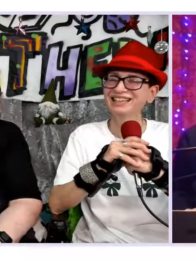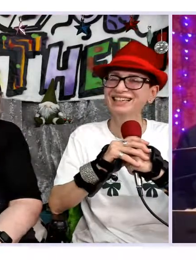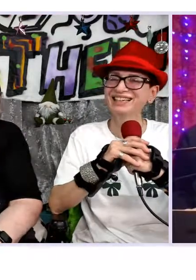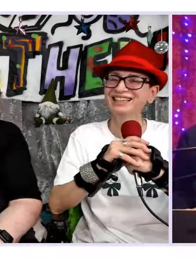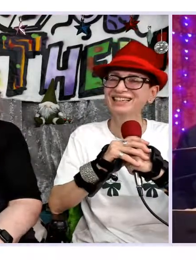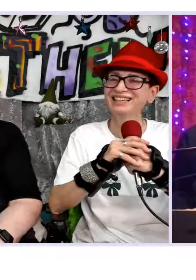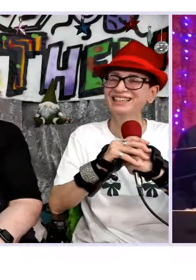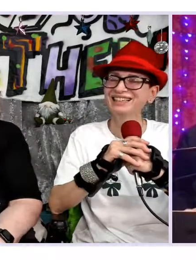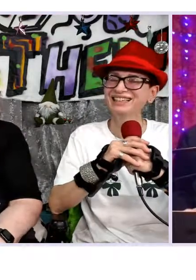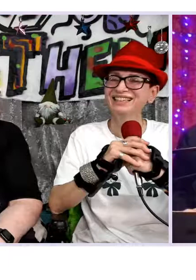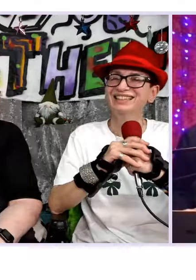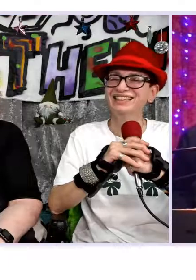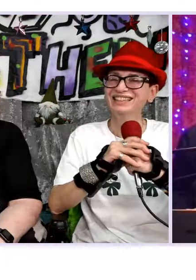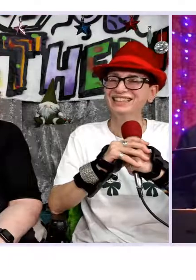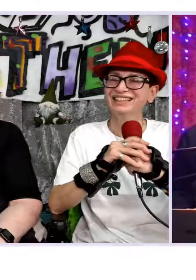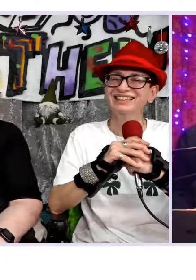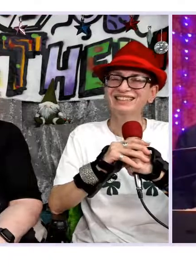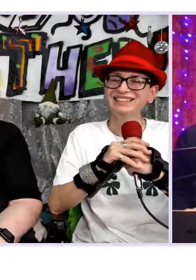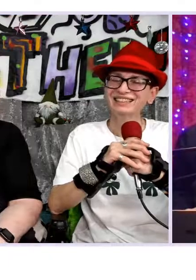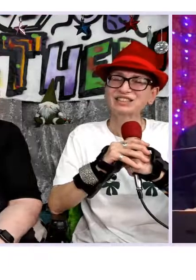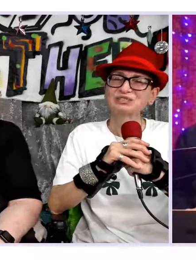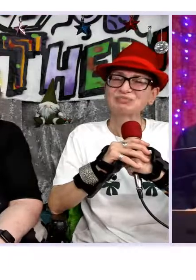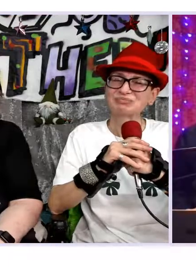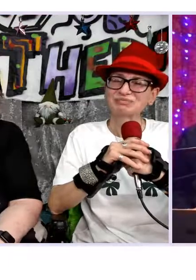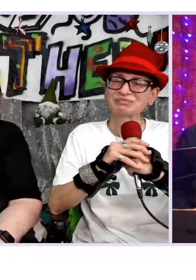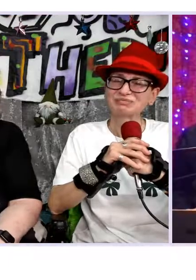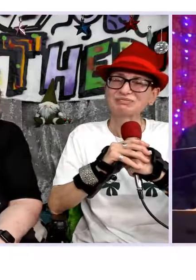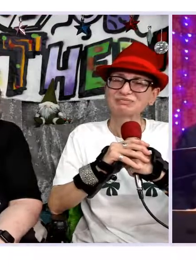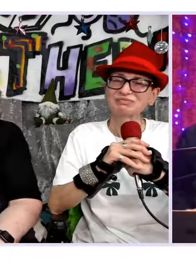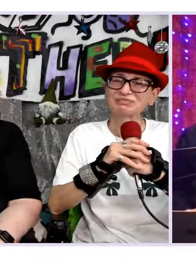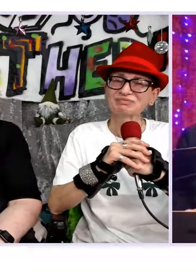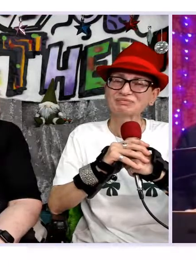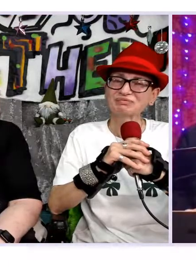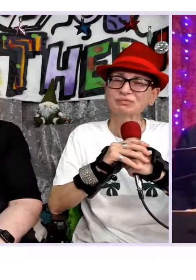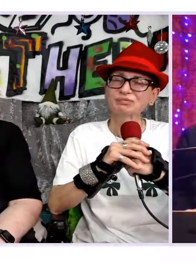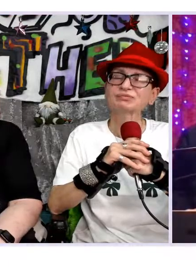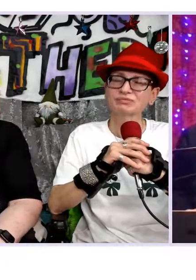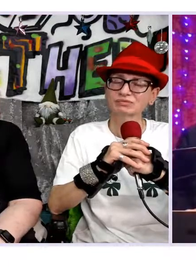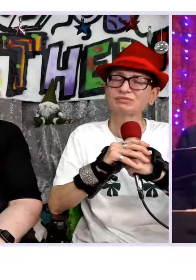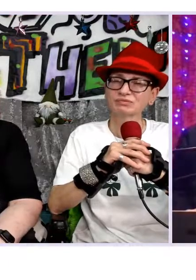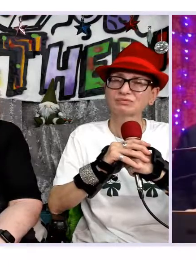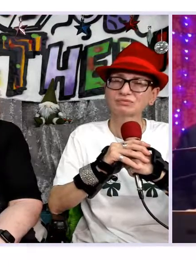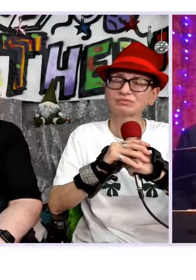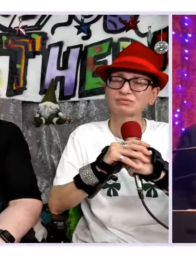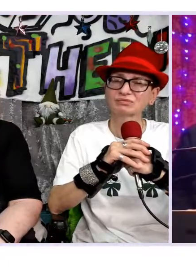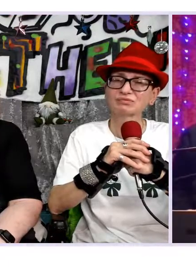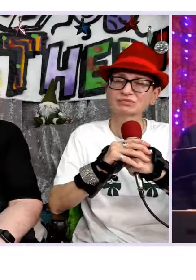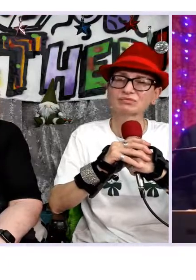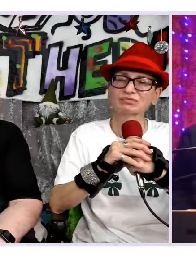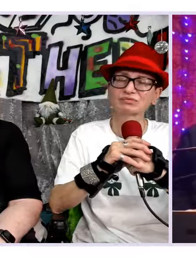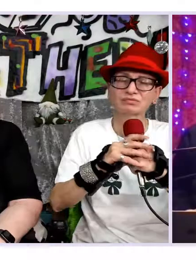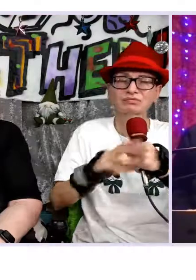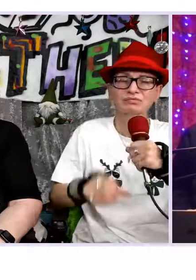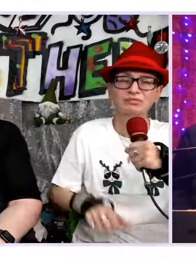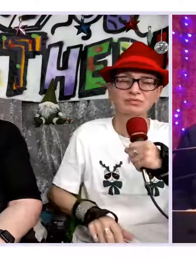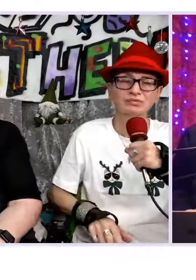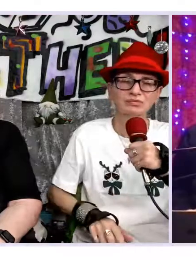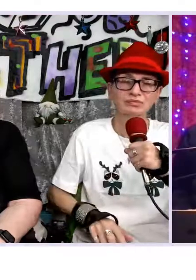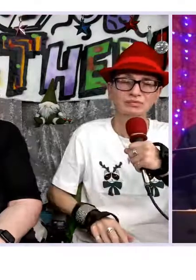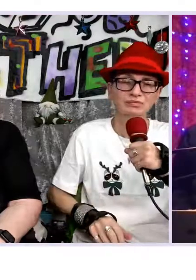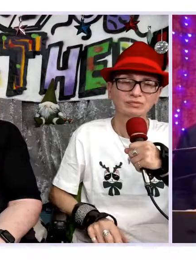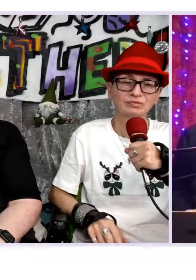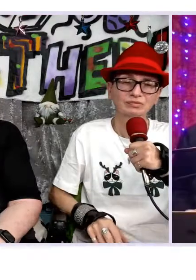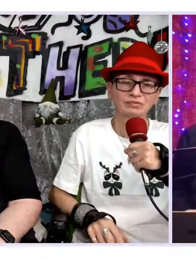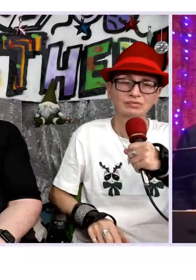I said festival, honest. And I'm sure you can still book on the website if you wish to come to that. As ever, the